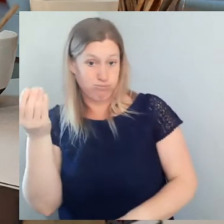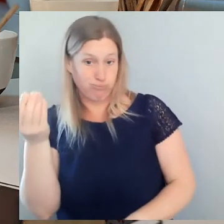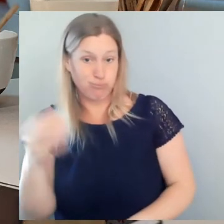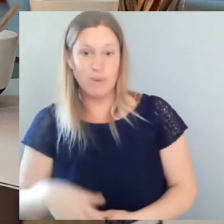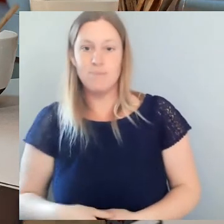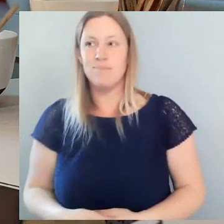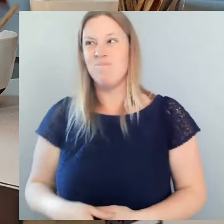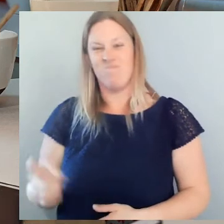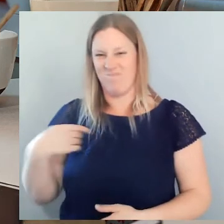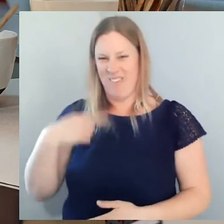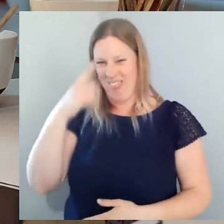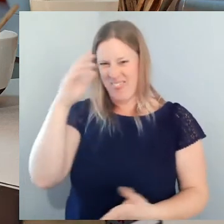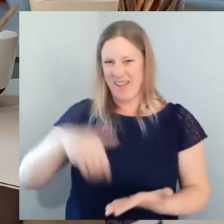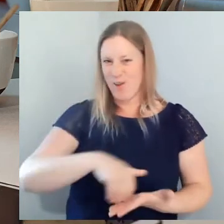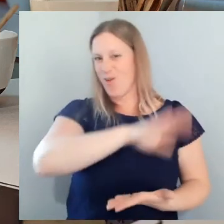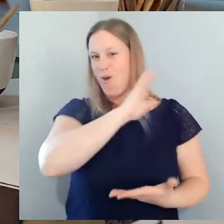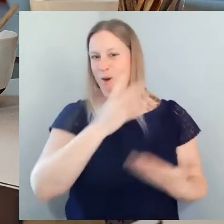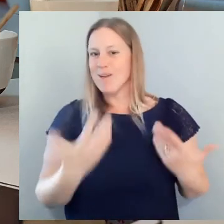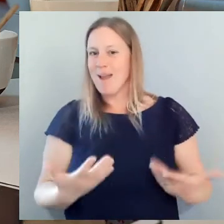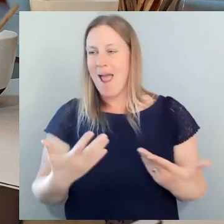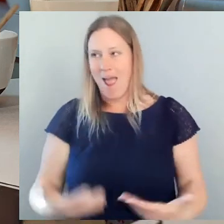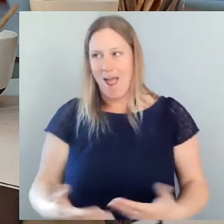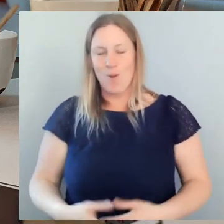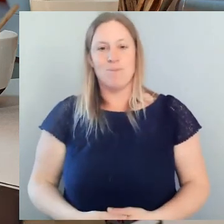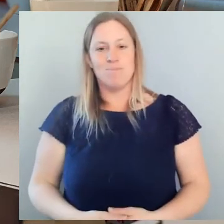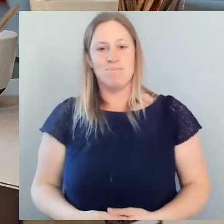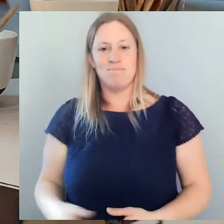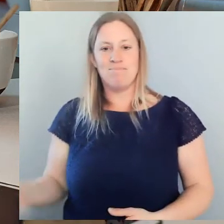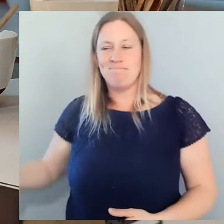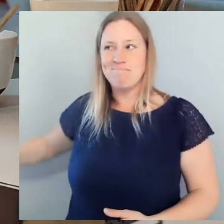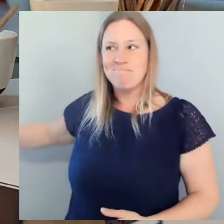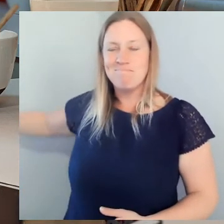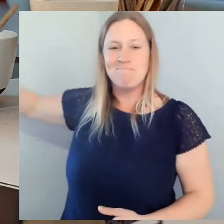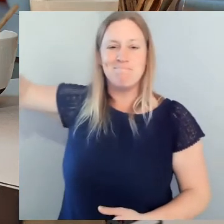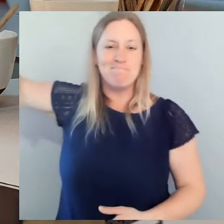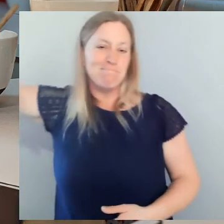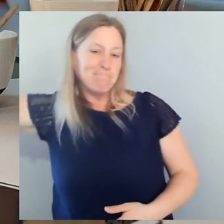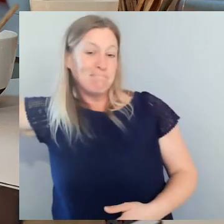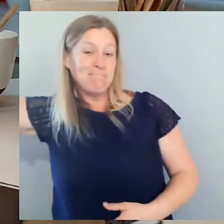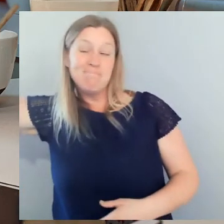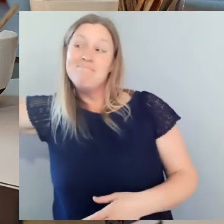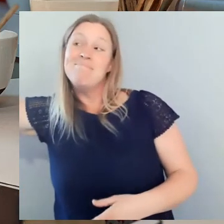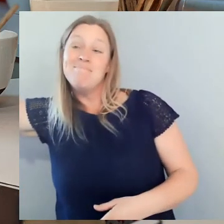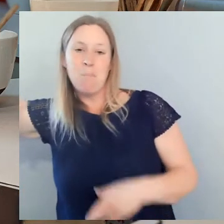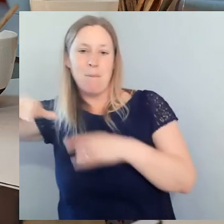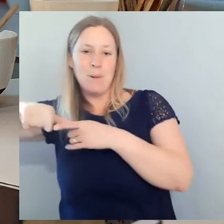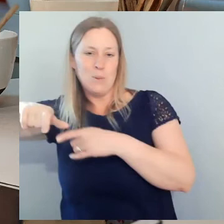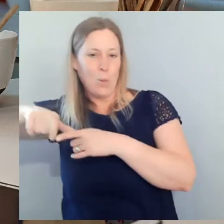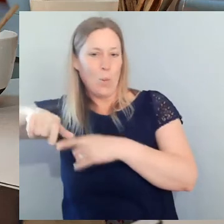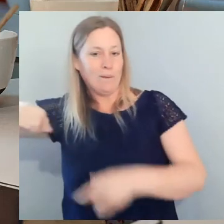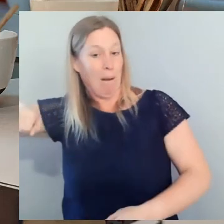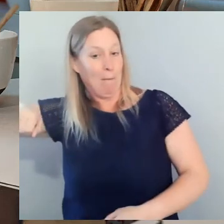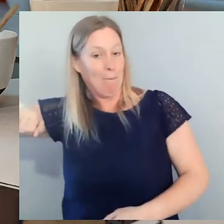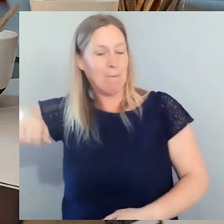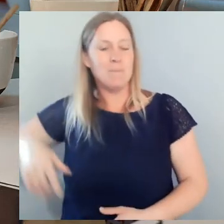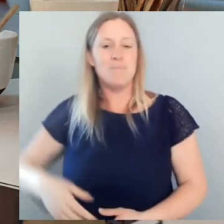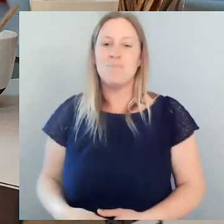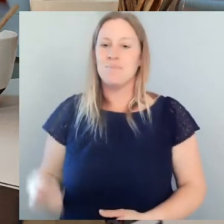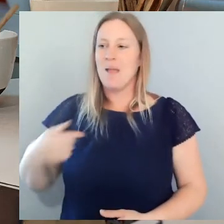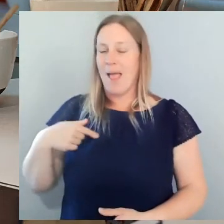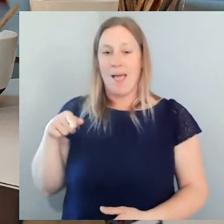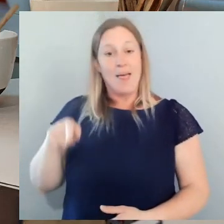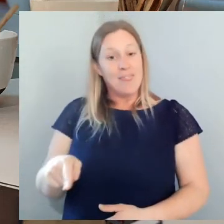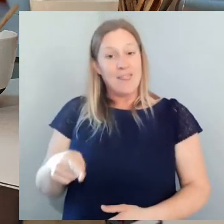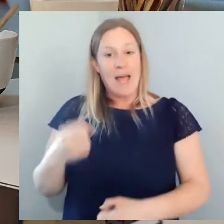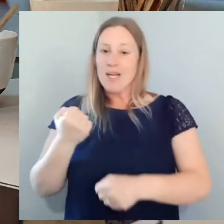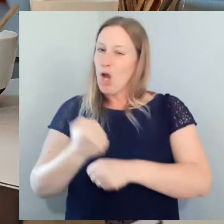worth a fortune these days. Don't think I've kept any, I said, daring to put my arm on her shoulder in a public place.